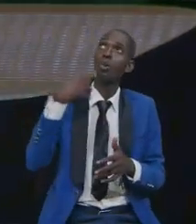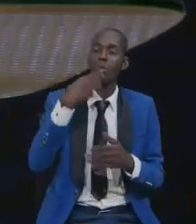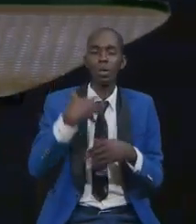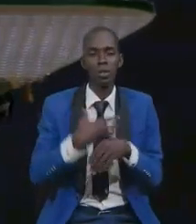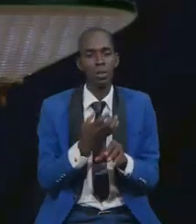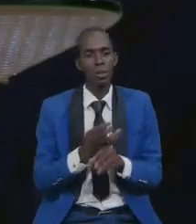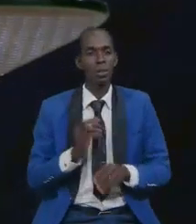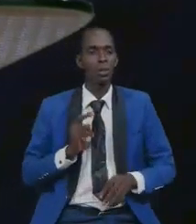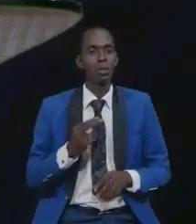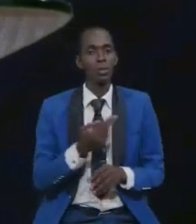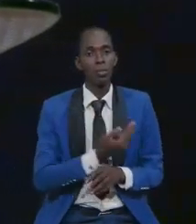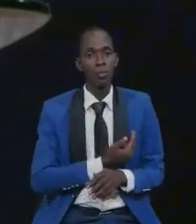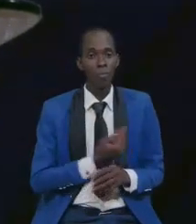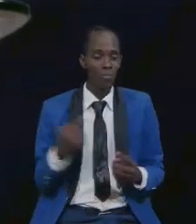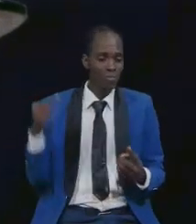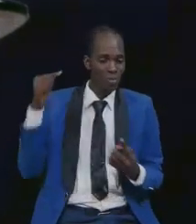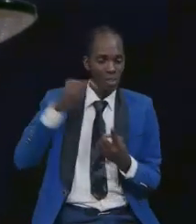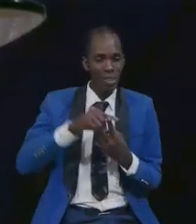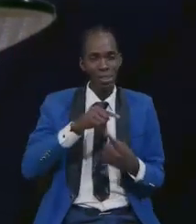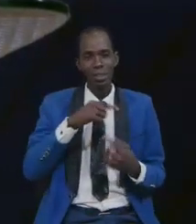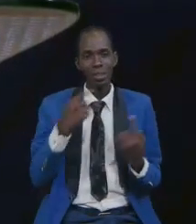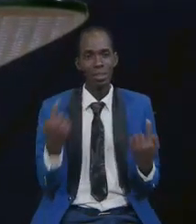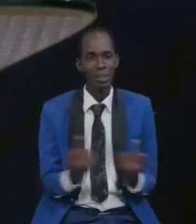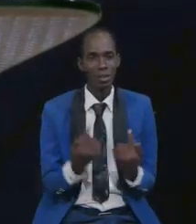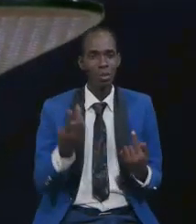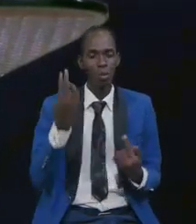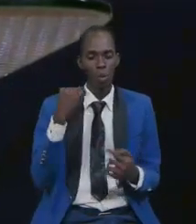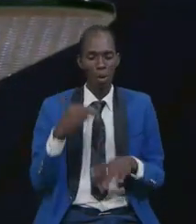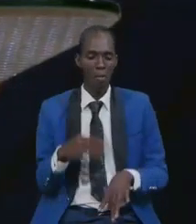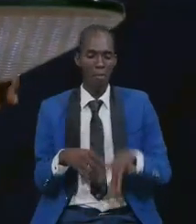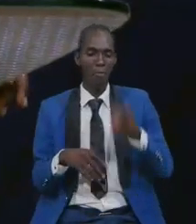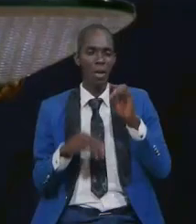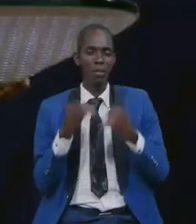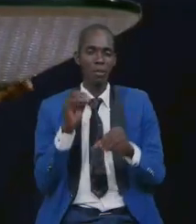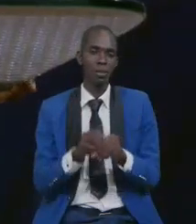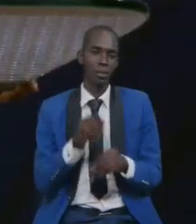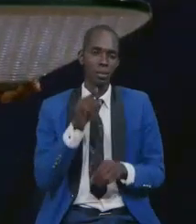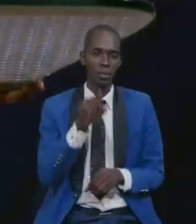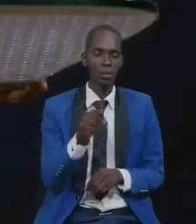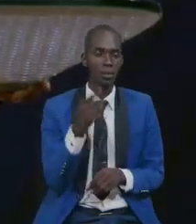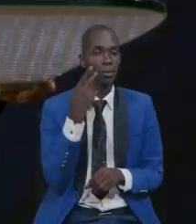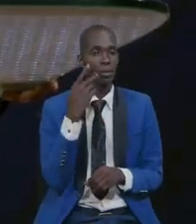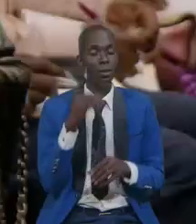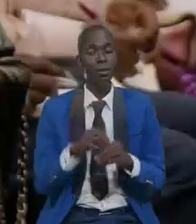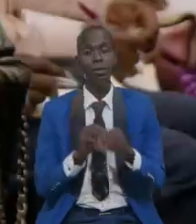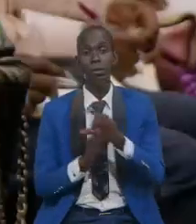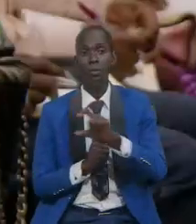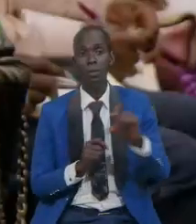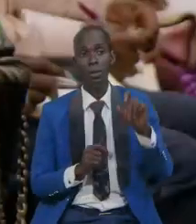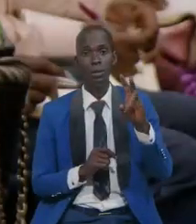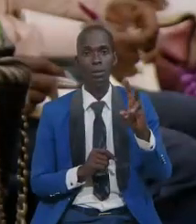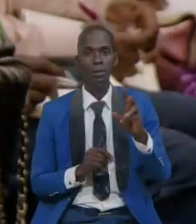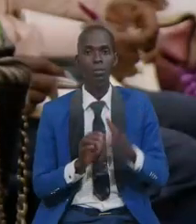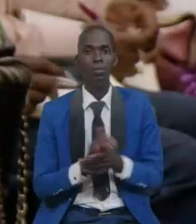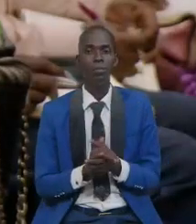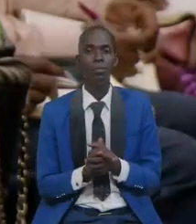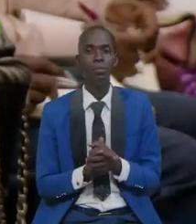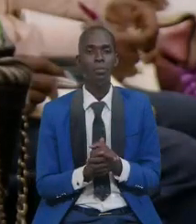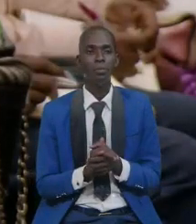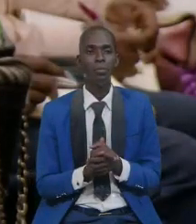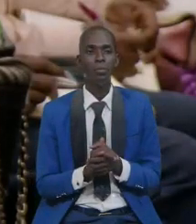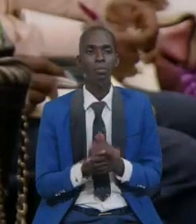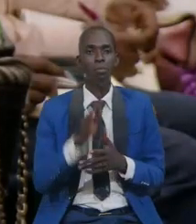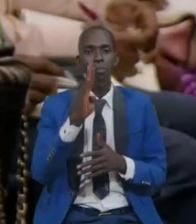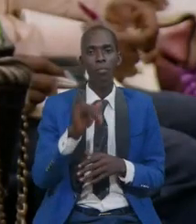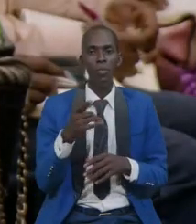iniquity was found in thee. It tells us in verse 16. In verse 16 it says, by